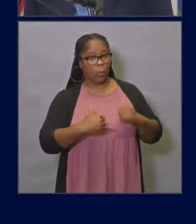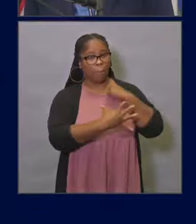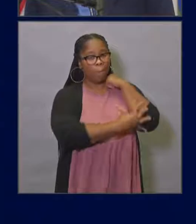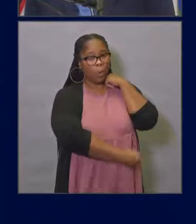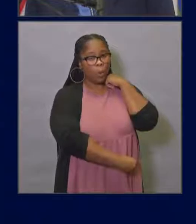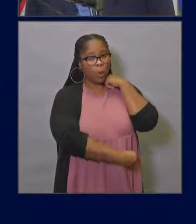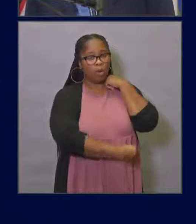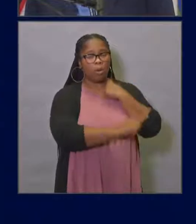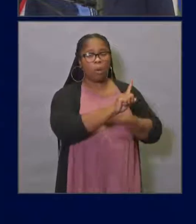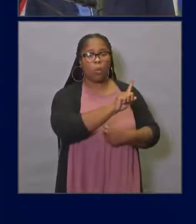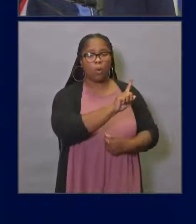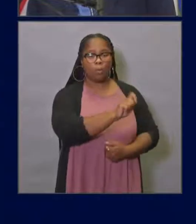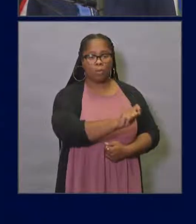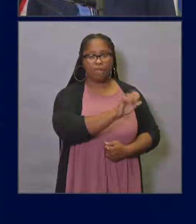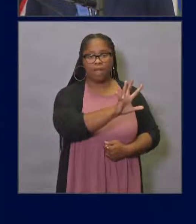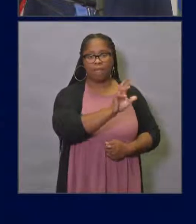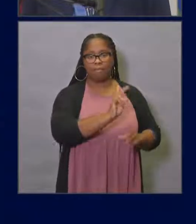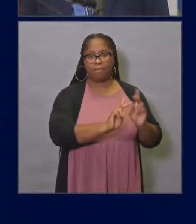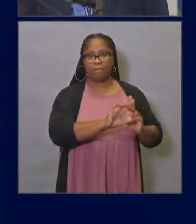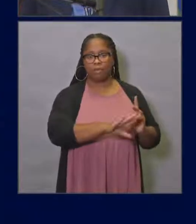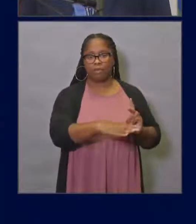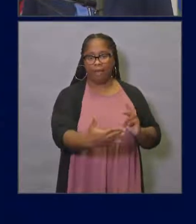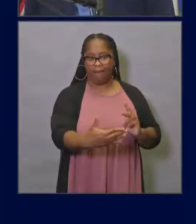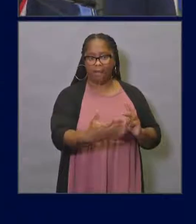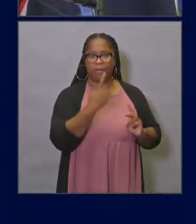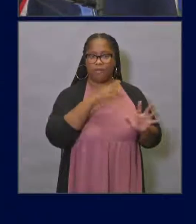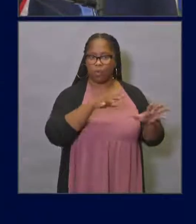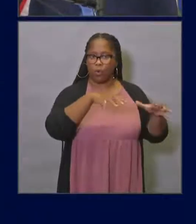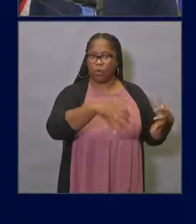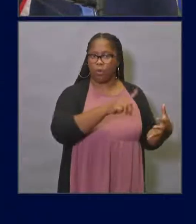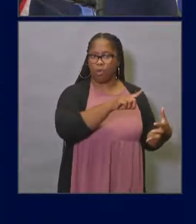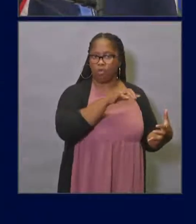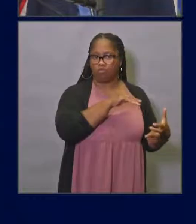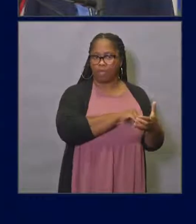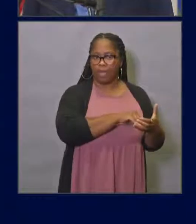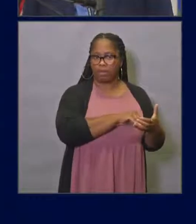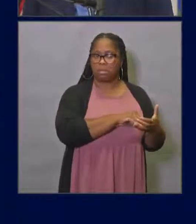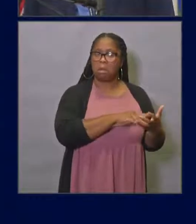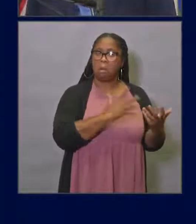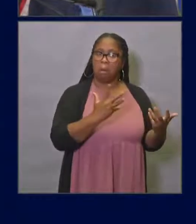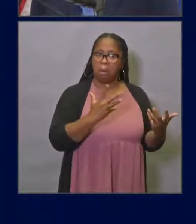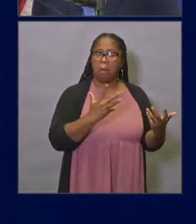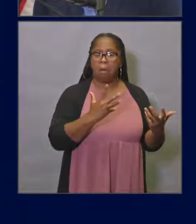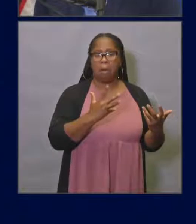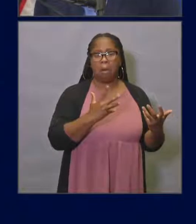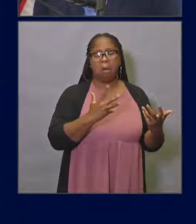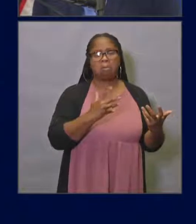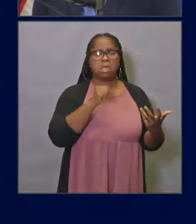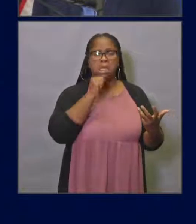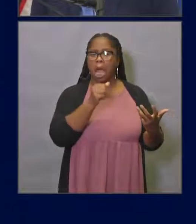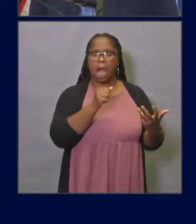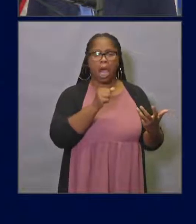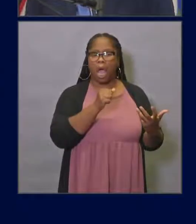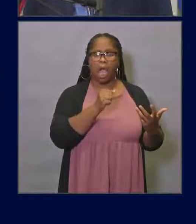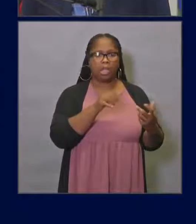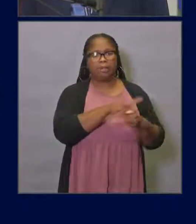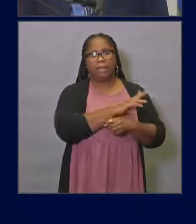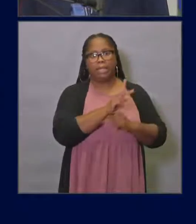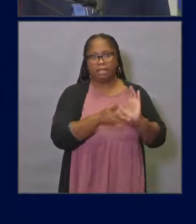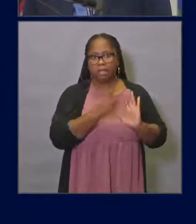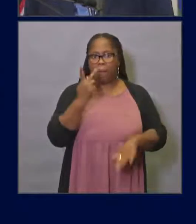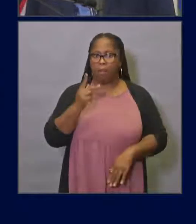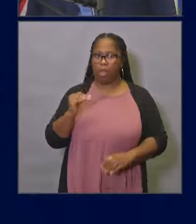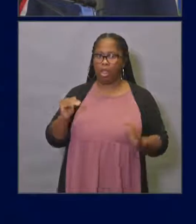was 1.5 deaths per 100,000 people, and this is now less than twice that for people living in the highest